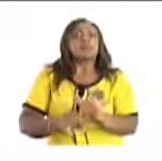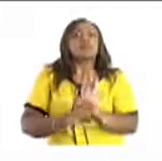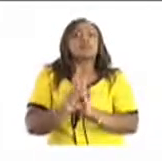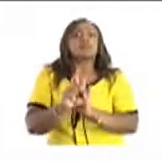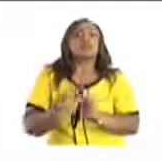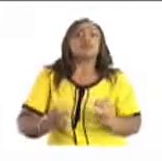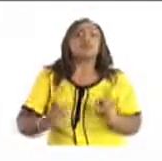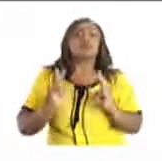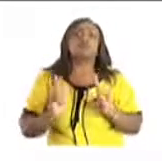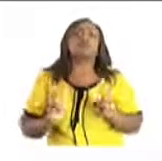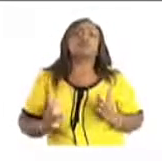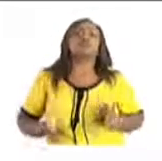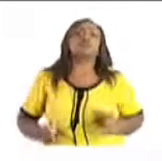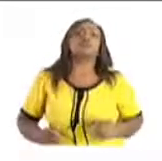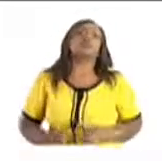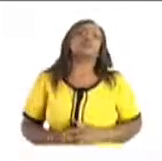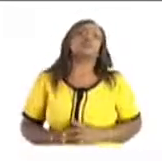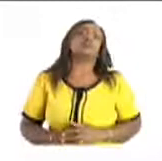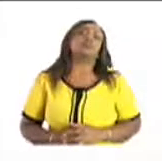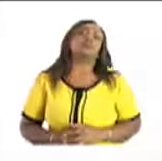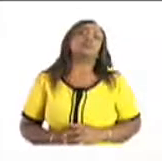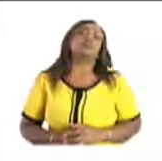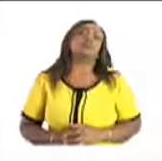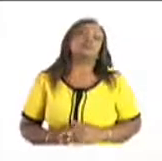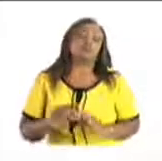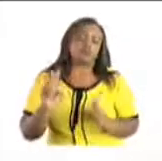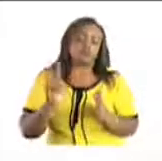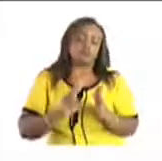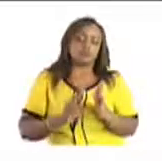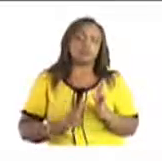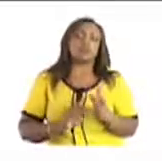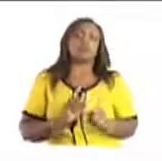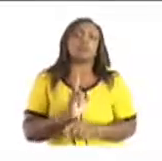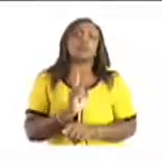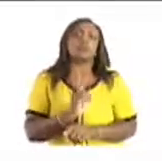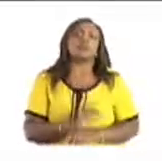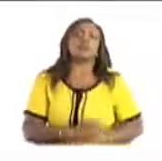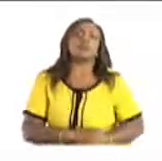health. Let's just read through.